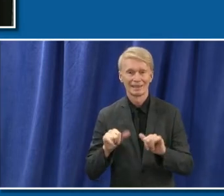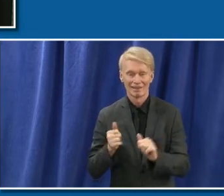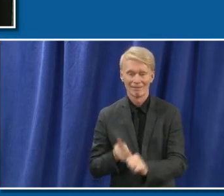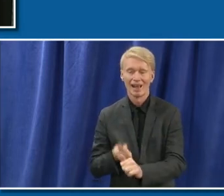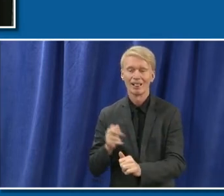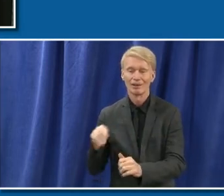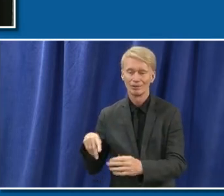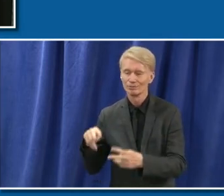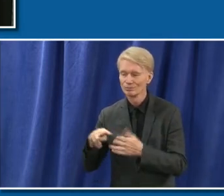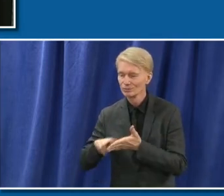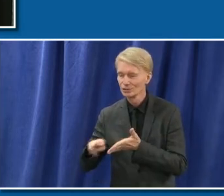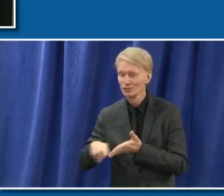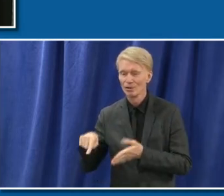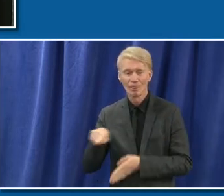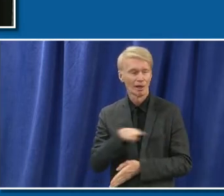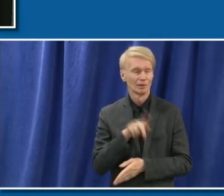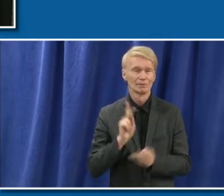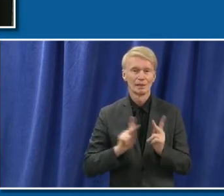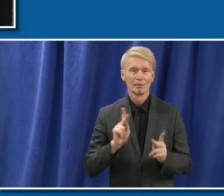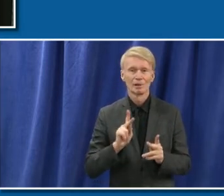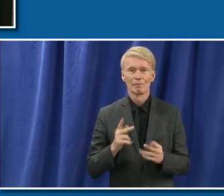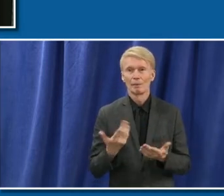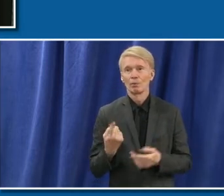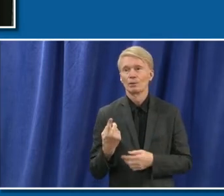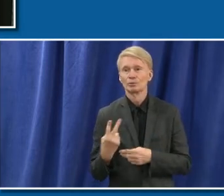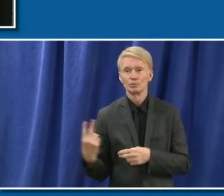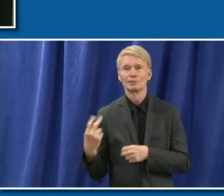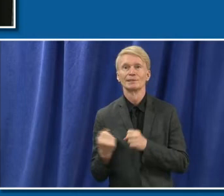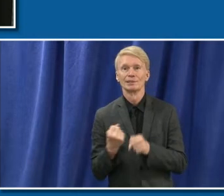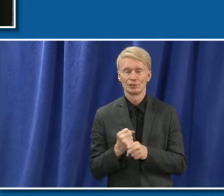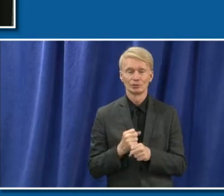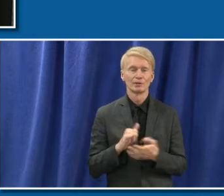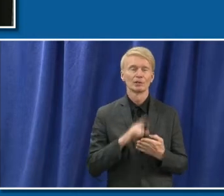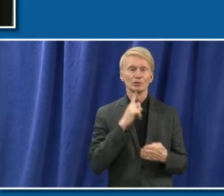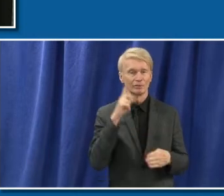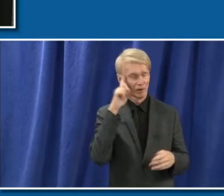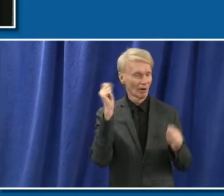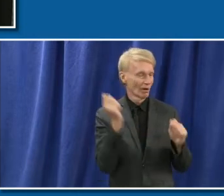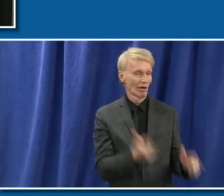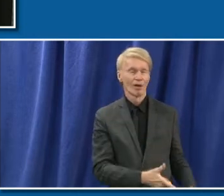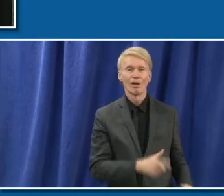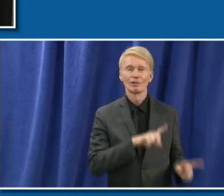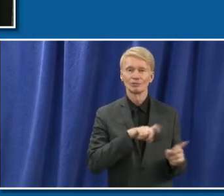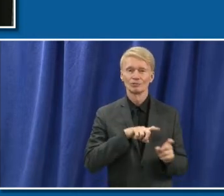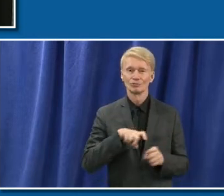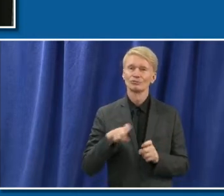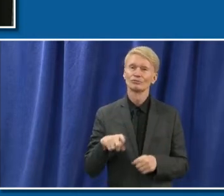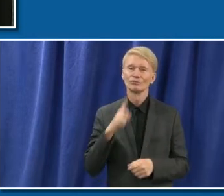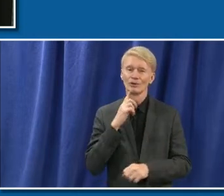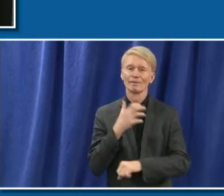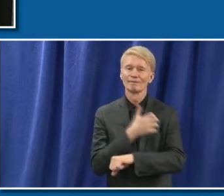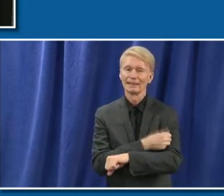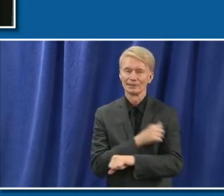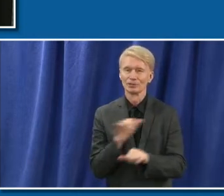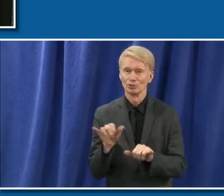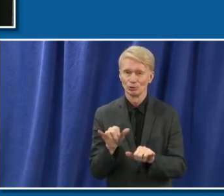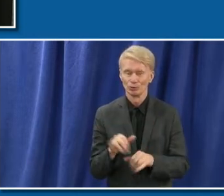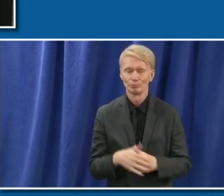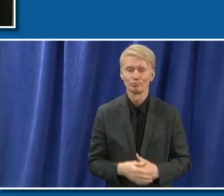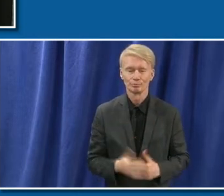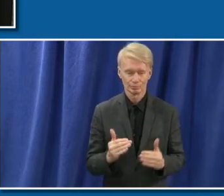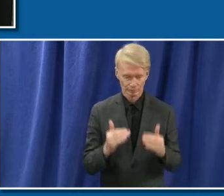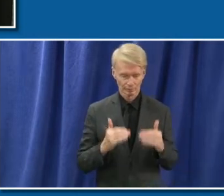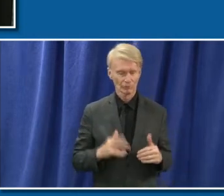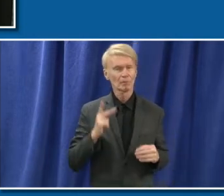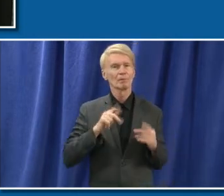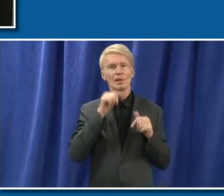at least a couple of years, potentially longer, and that's true for all of the trials. Okay. So we've got some questions here about undocumented